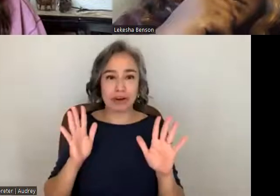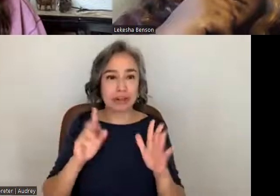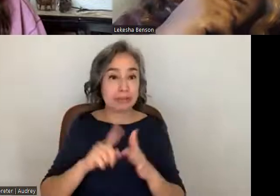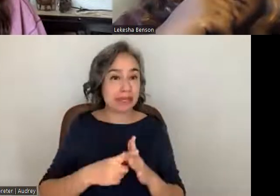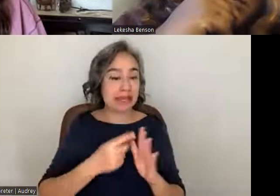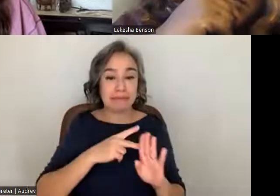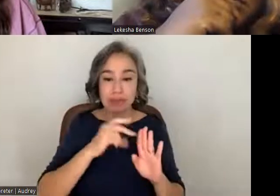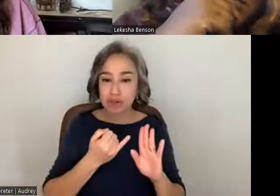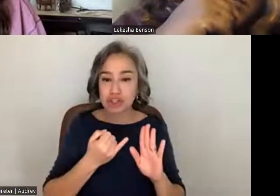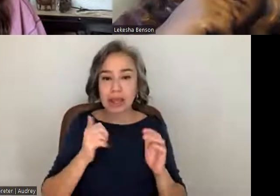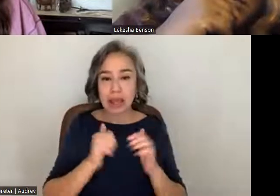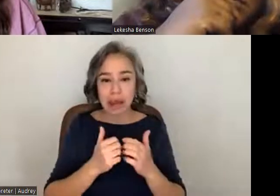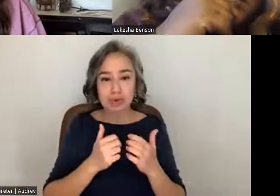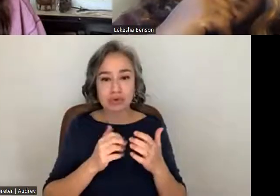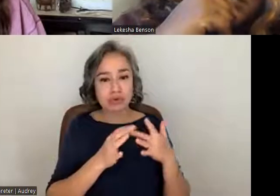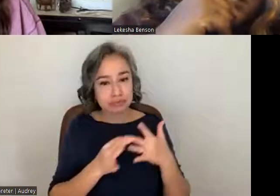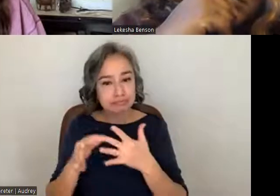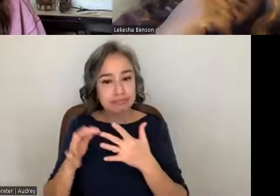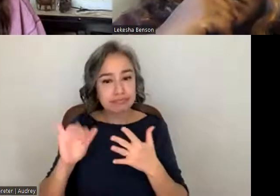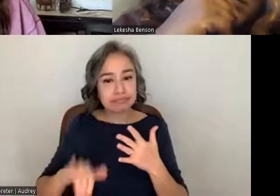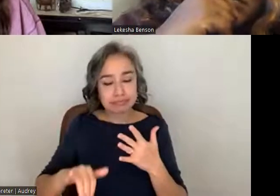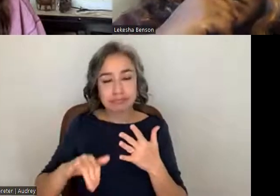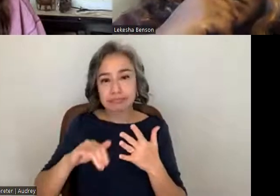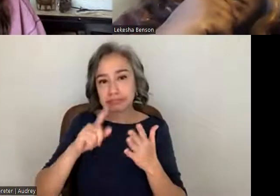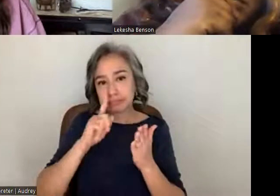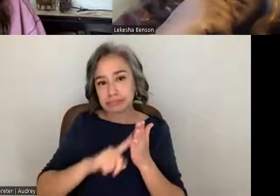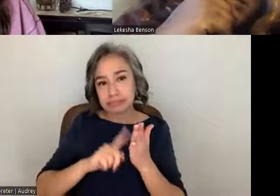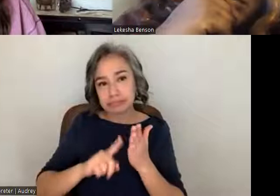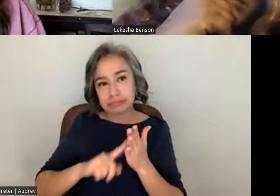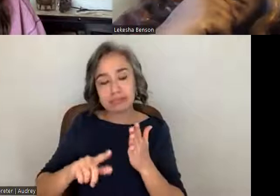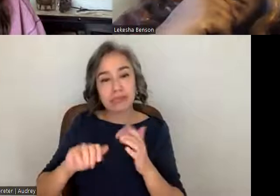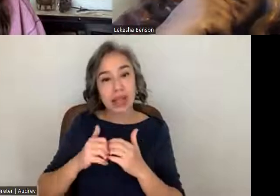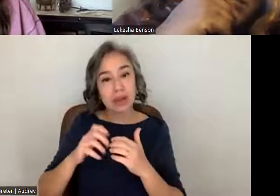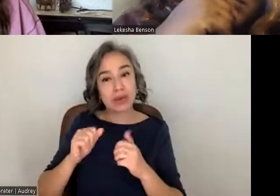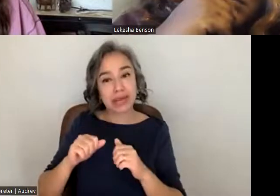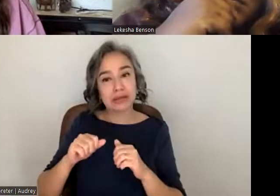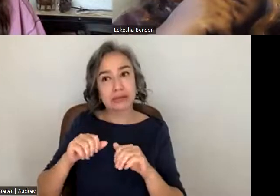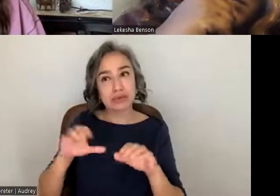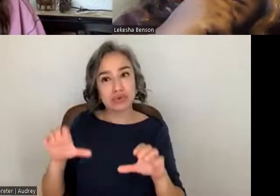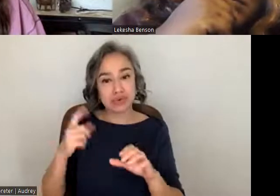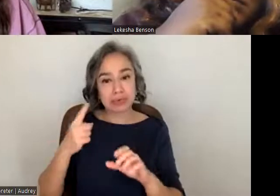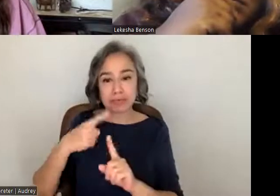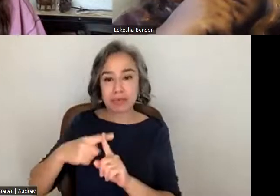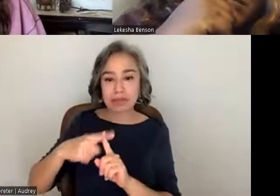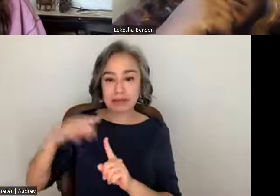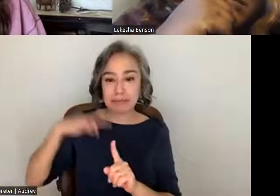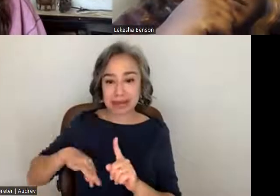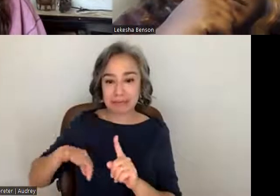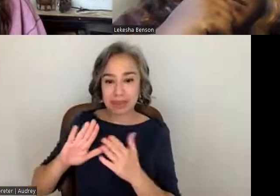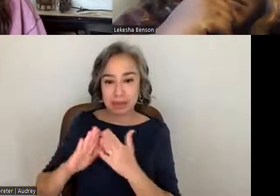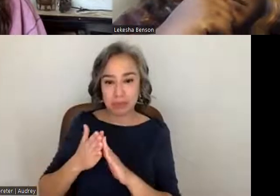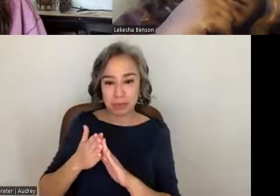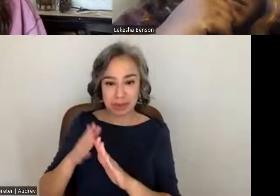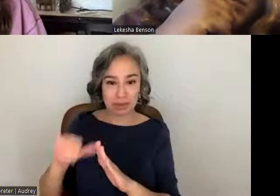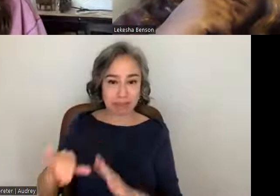the answers to that research, like how it could actually do something of positive benefit to the community. Whereas